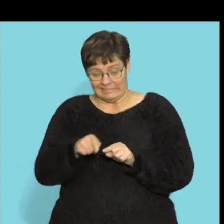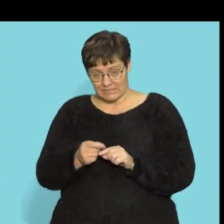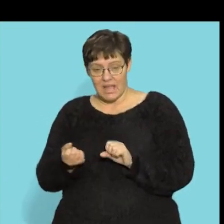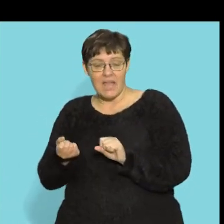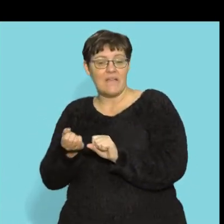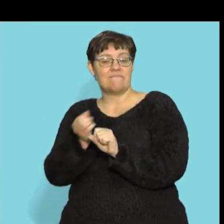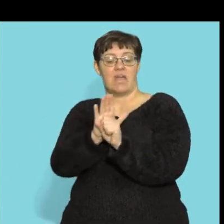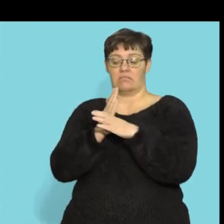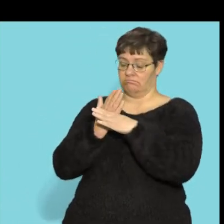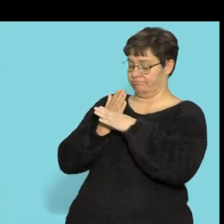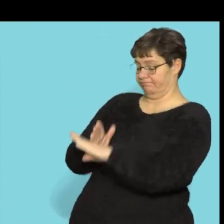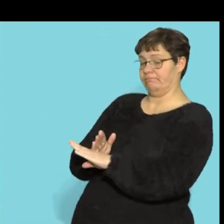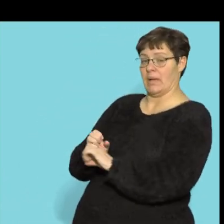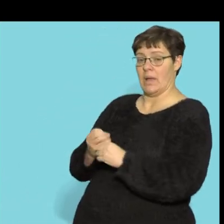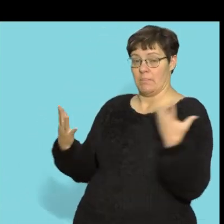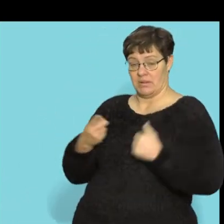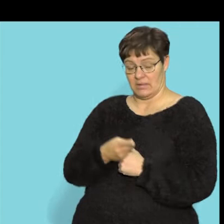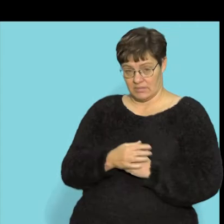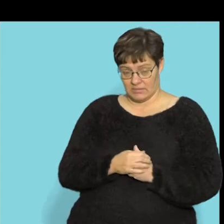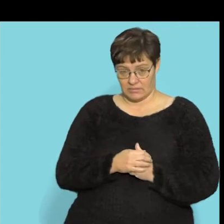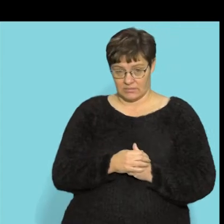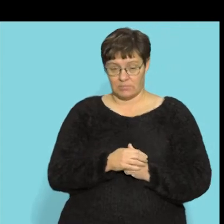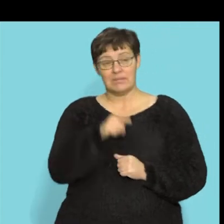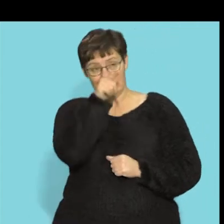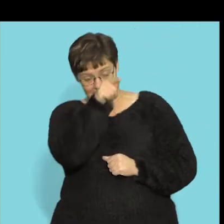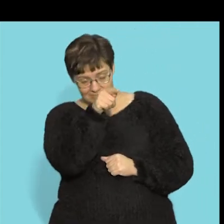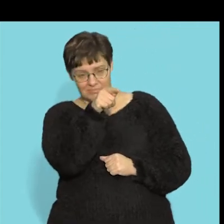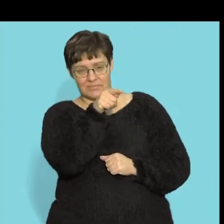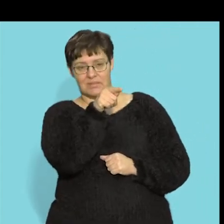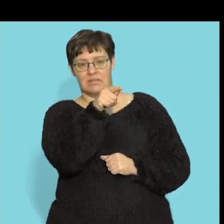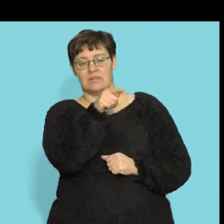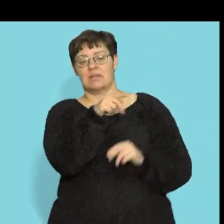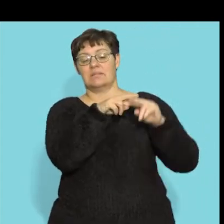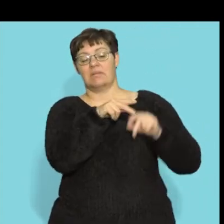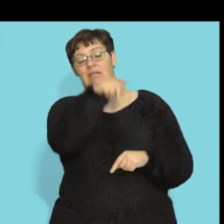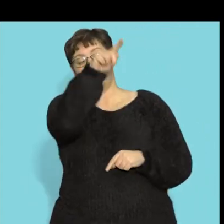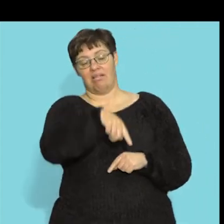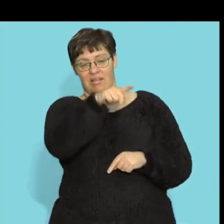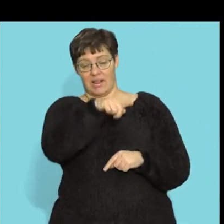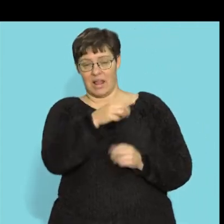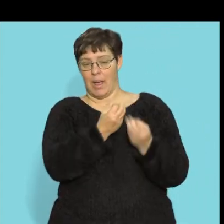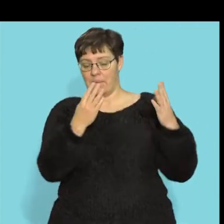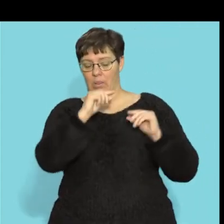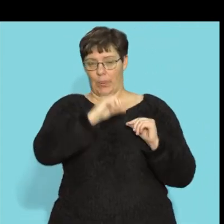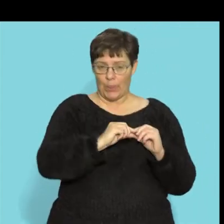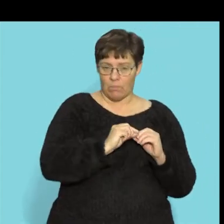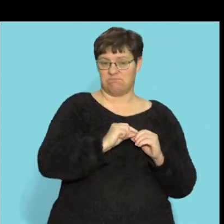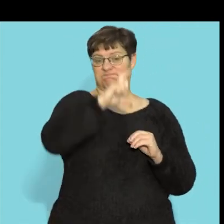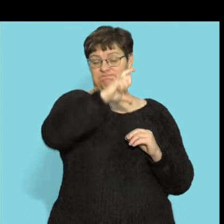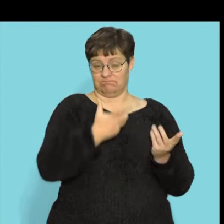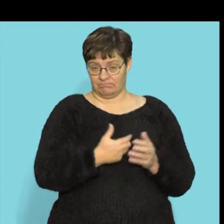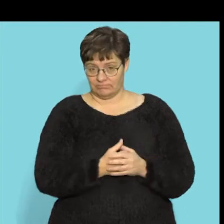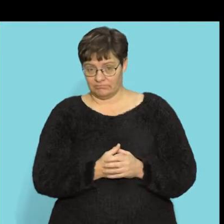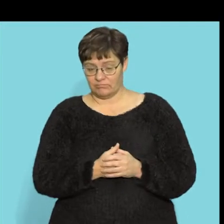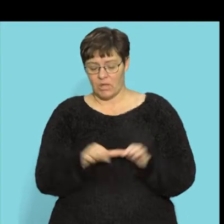how that exactly affects the resistance, which becomes our dependent or our response variable. Now, what is it